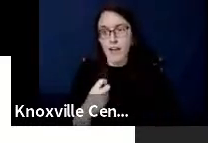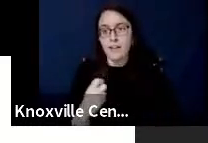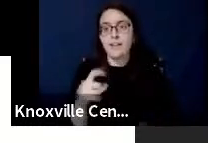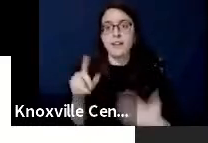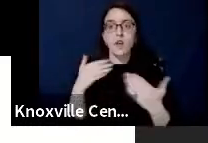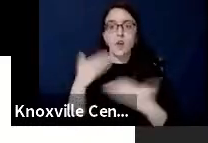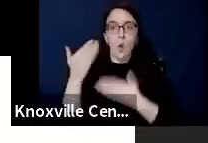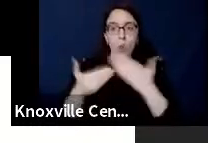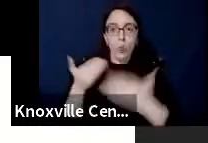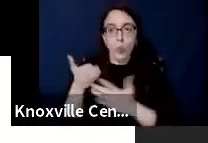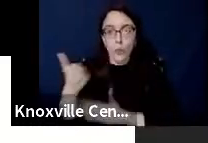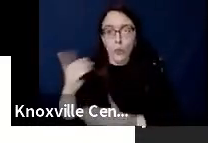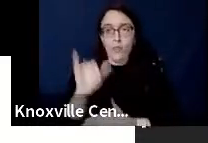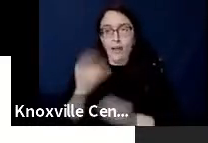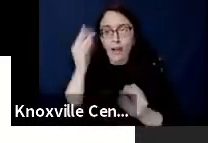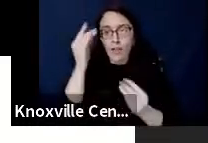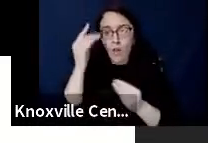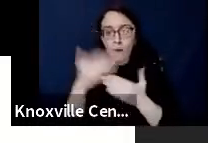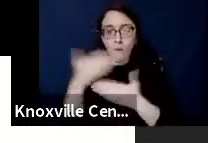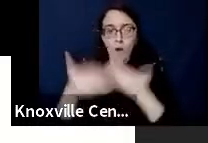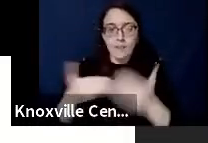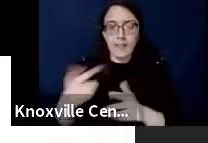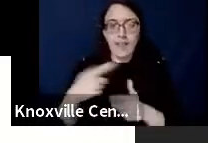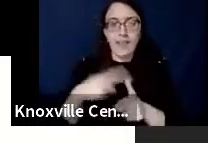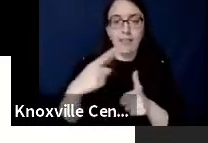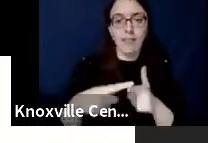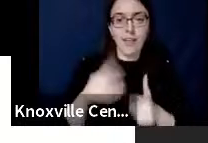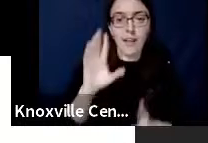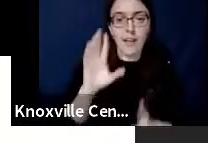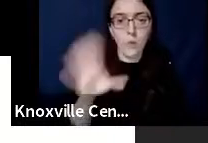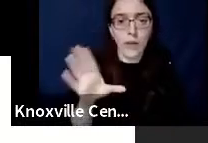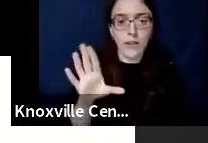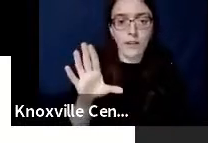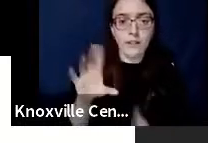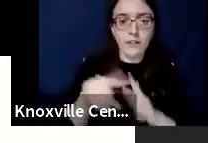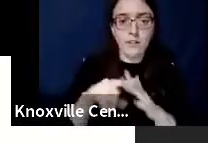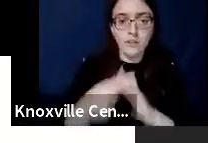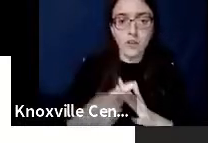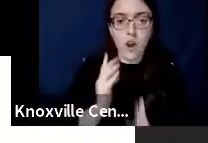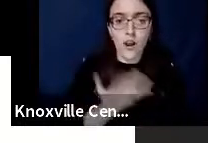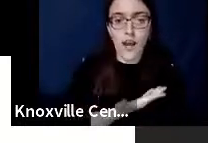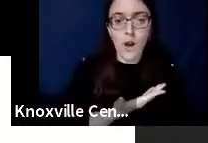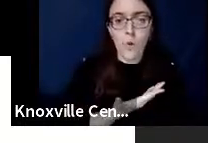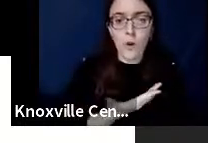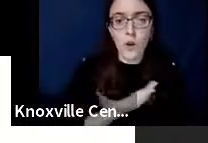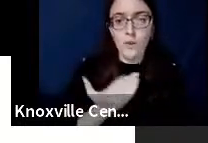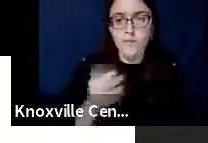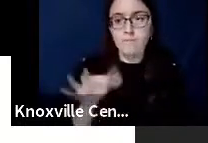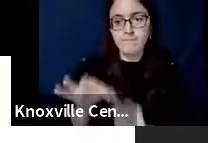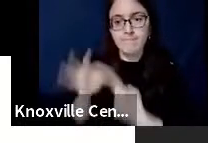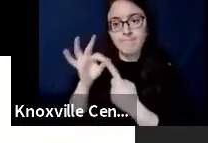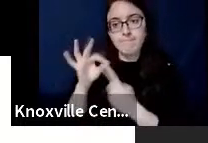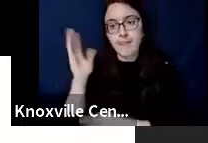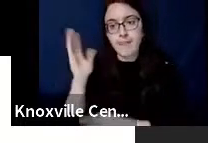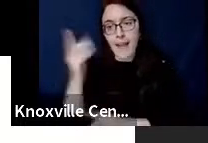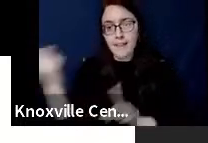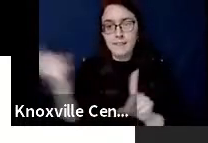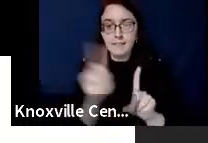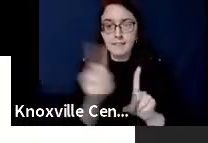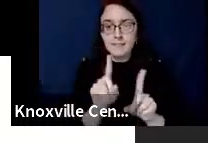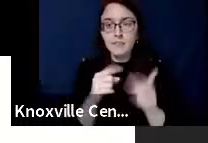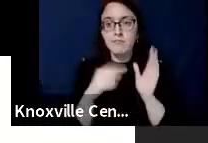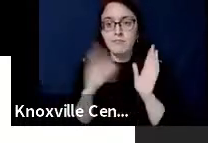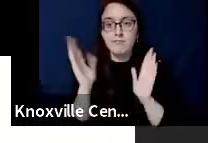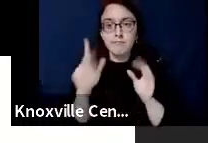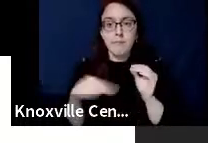that thought process, and then we'll tee up our guest with that additional